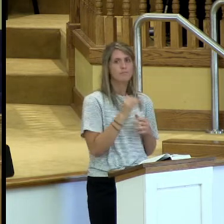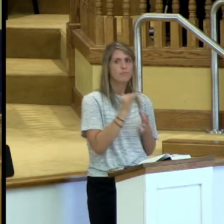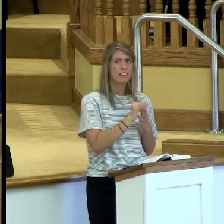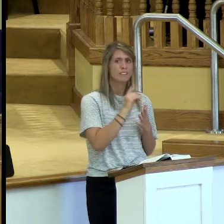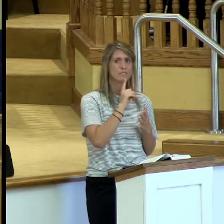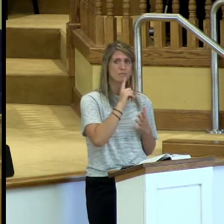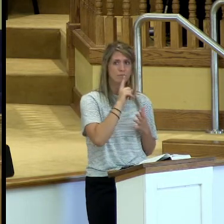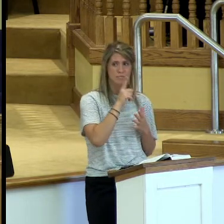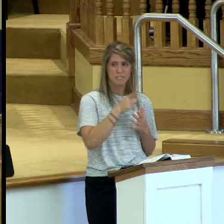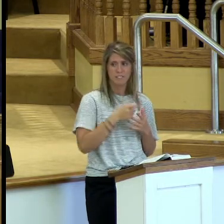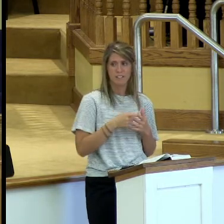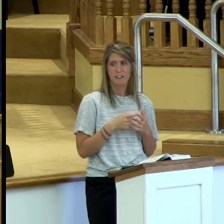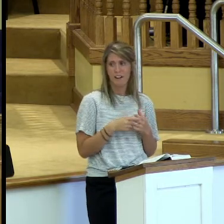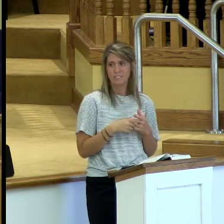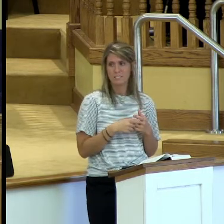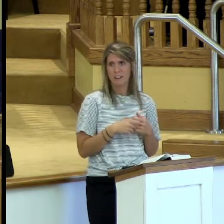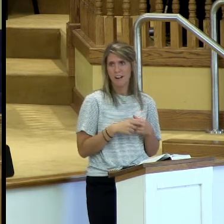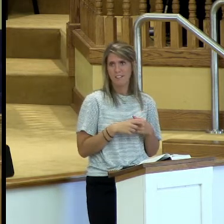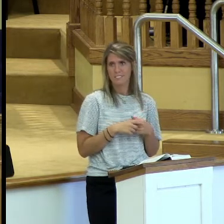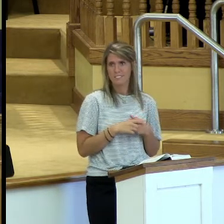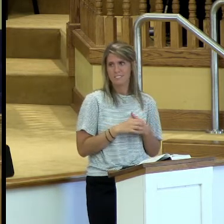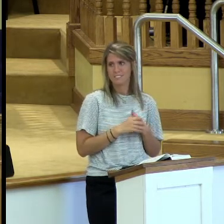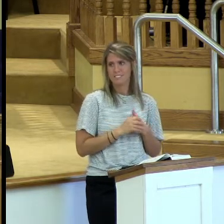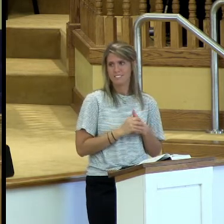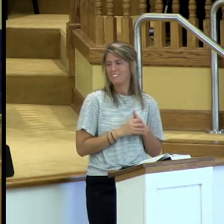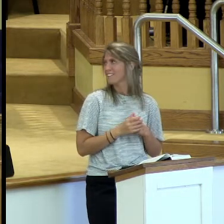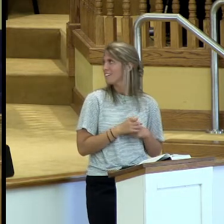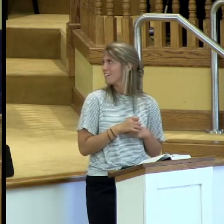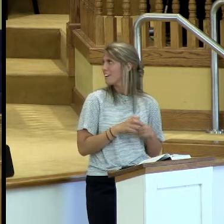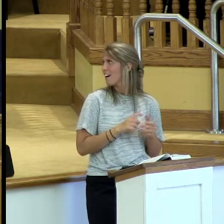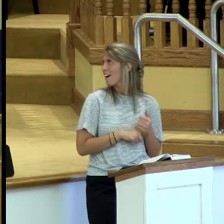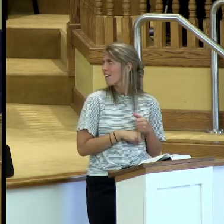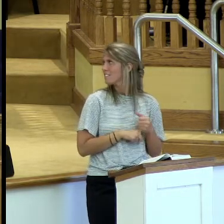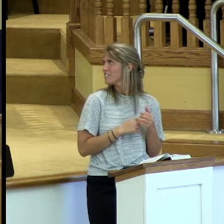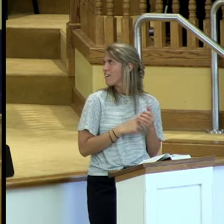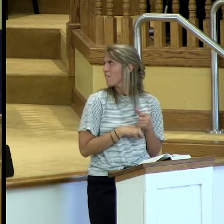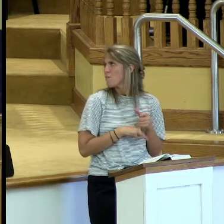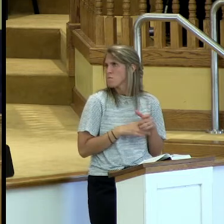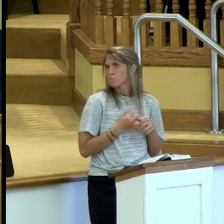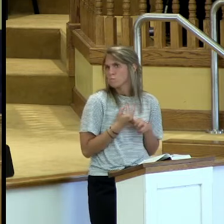Yeah, that's real laughter right there. I heard it. They're like, I'm scared to laugh because he's a pastor too, but it's true.